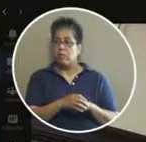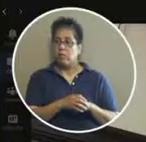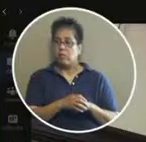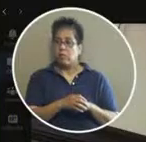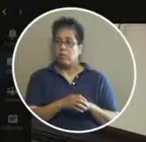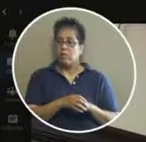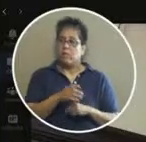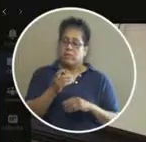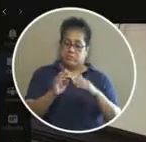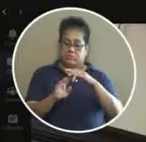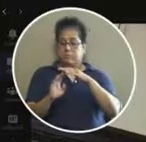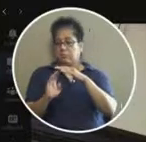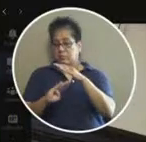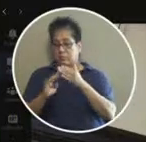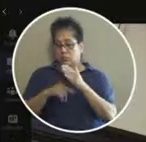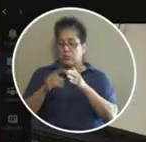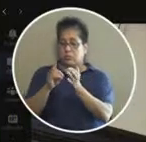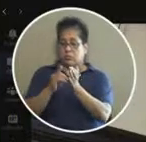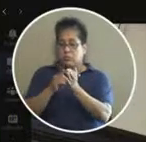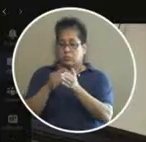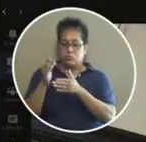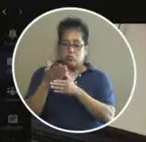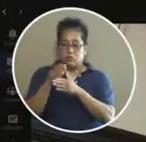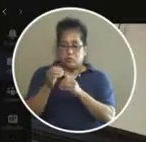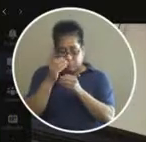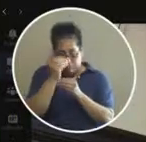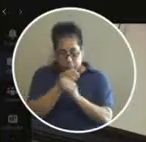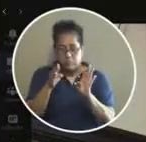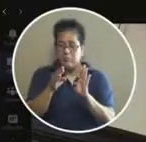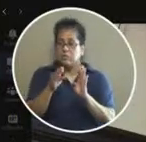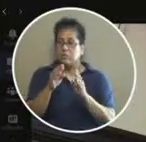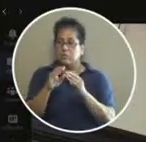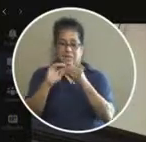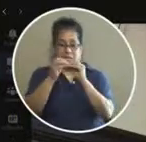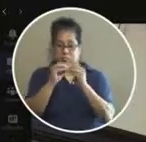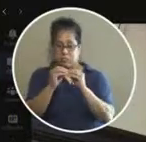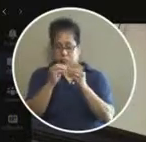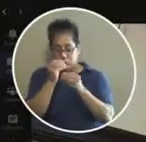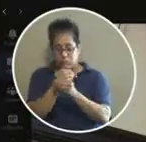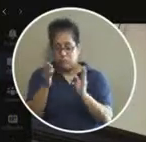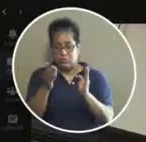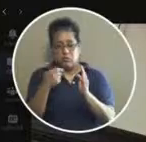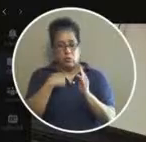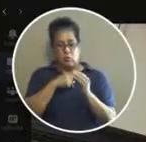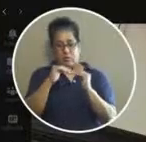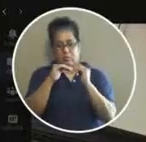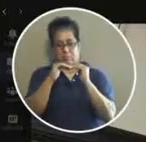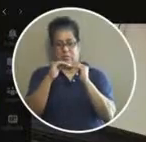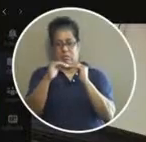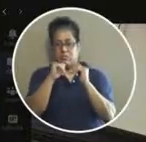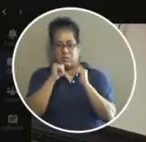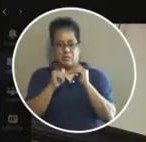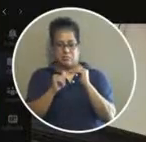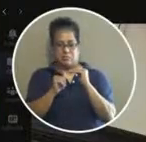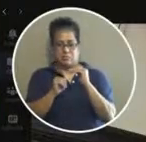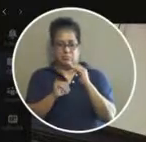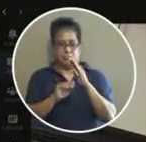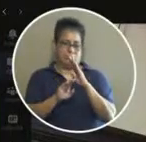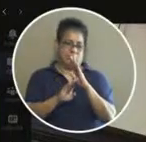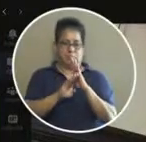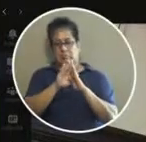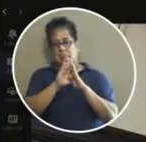Well, based on what Dr. Ocarranza just shared with you and the data we have, we seem to be plateauing. I don't think we've hit the top. I don't think